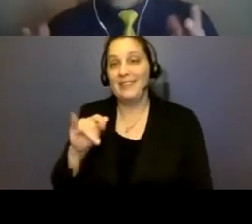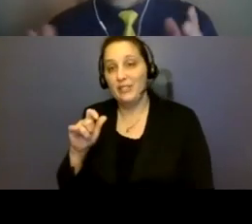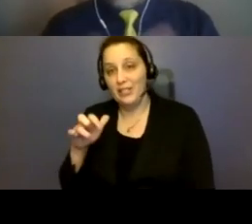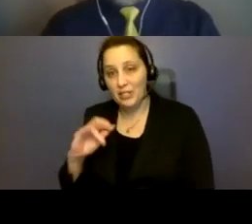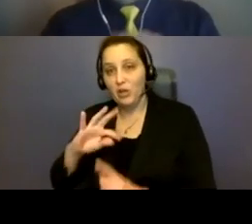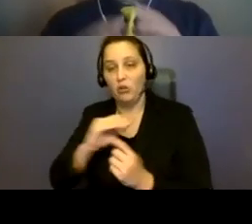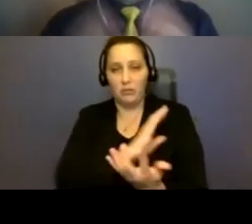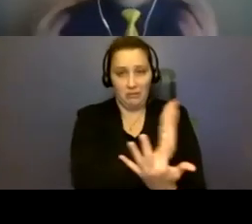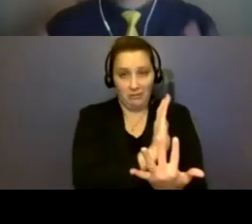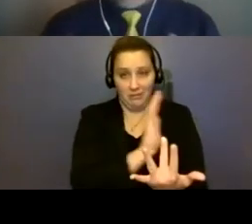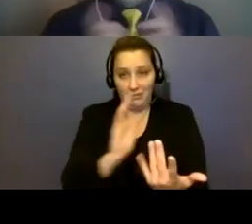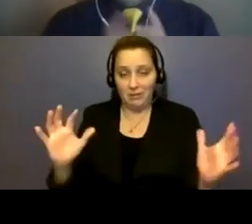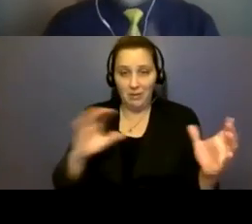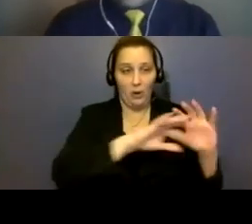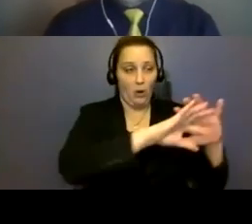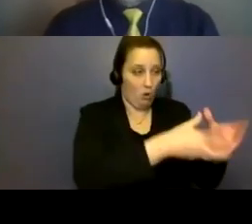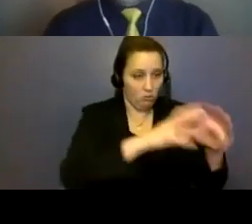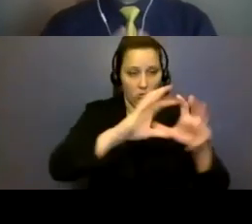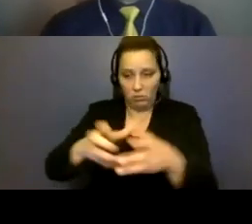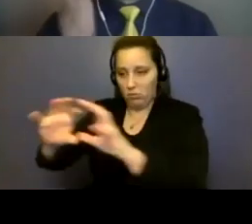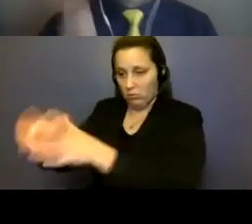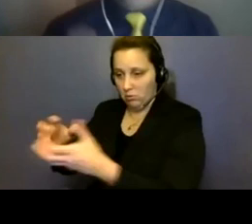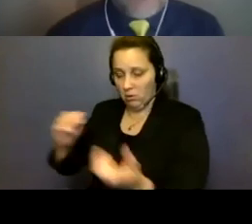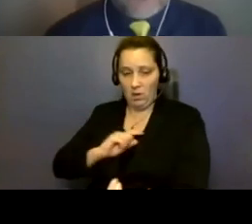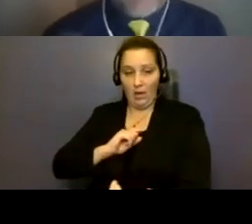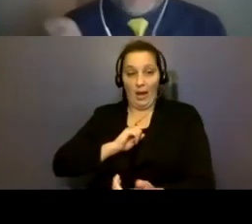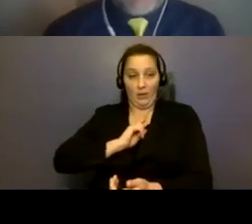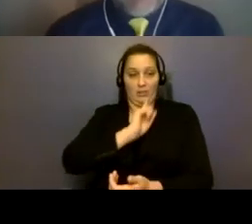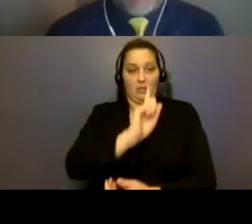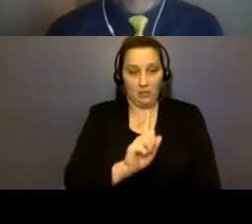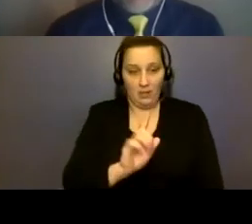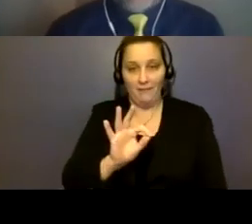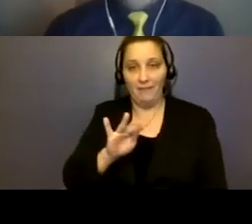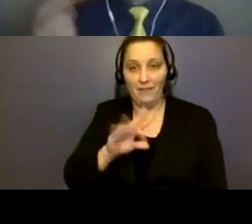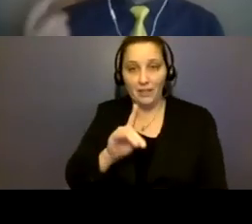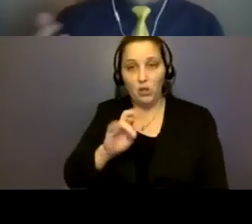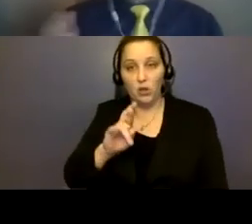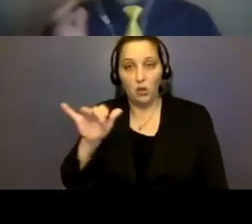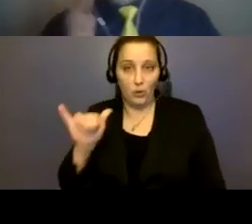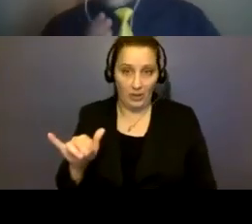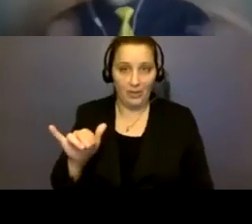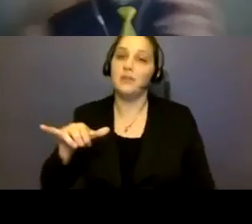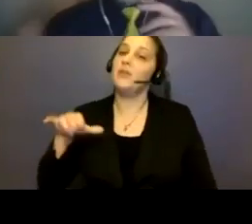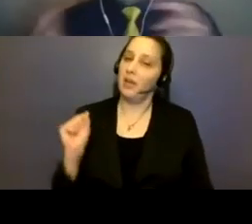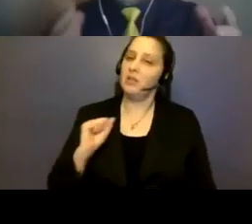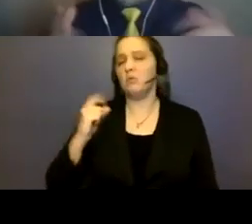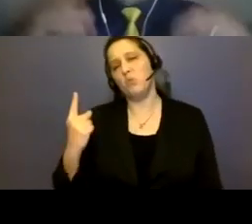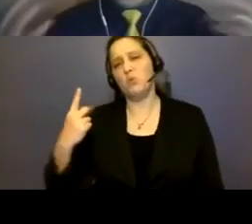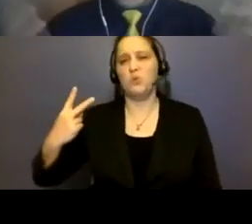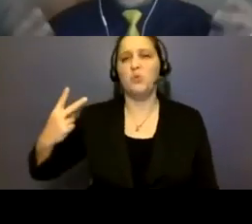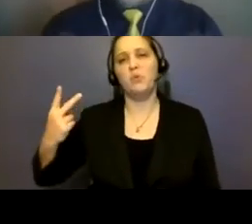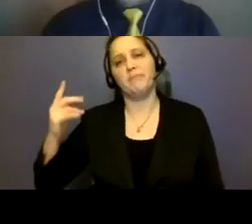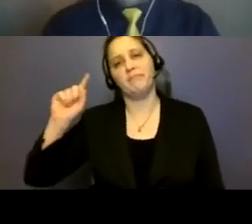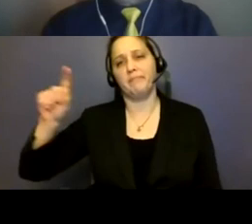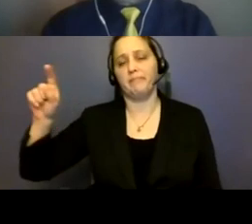this took place because I was in field artillery. Yes, there was one or two of the